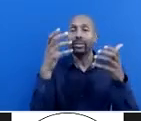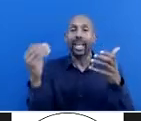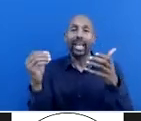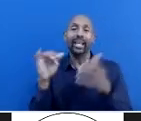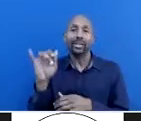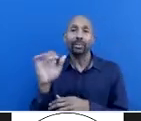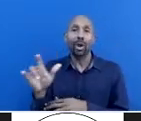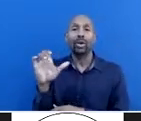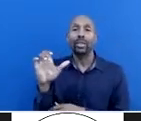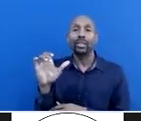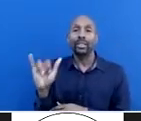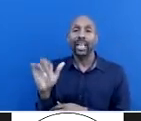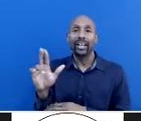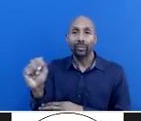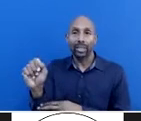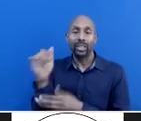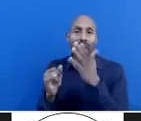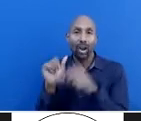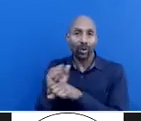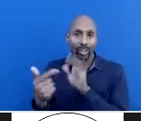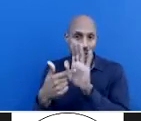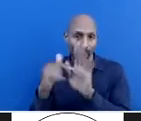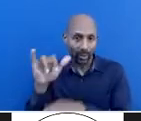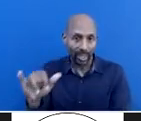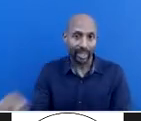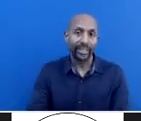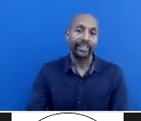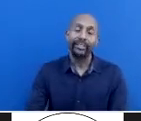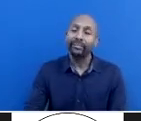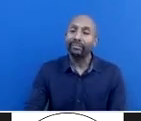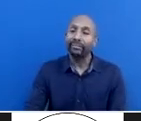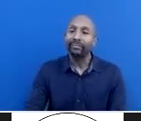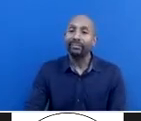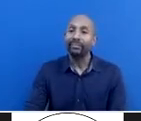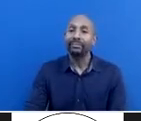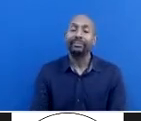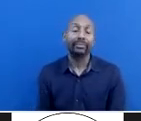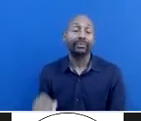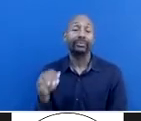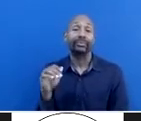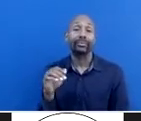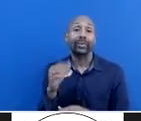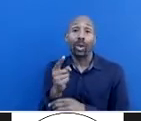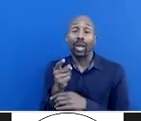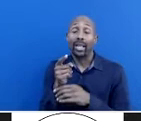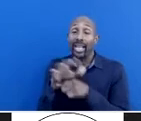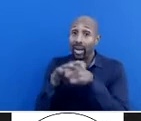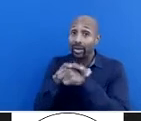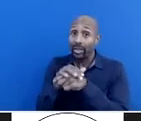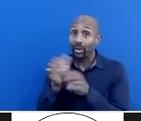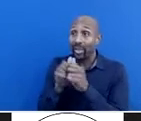One of the places where you see this tradition expressed most clearly in his work is in a piece that he entitles